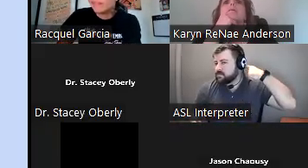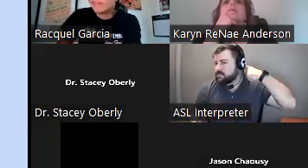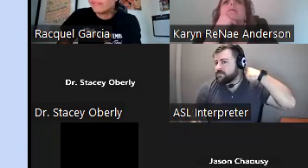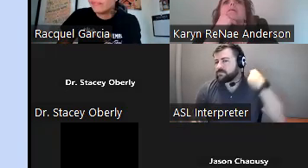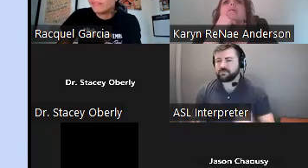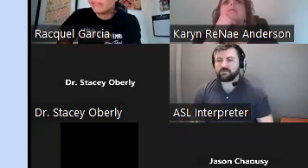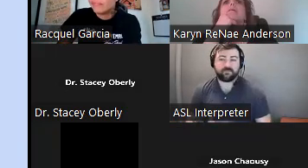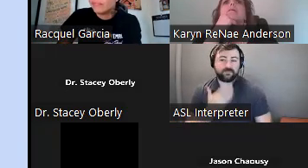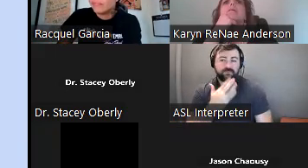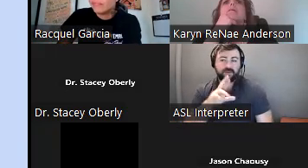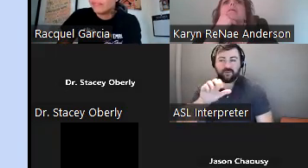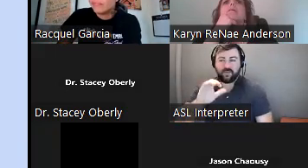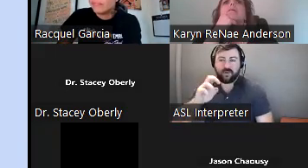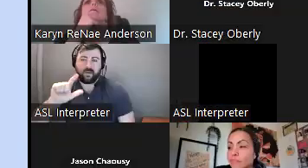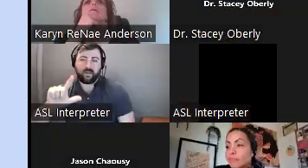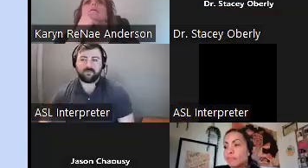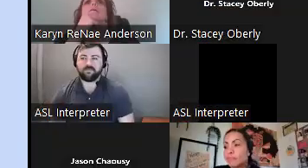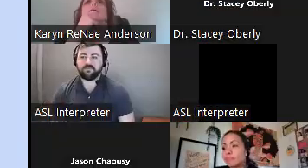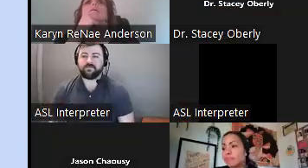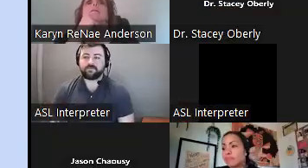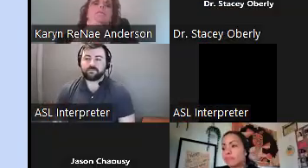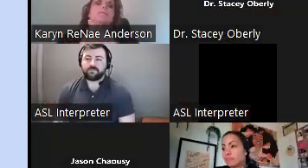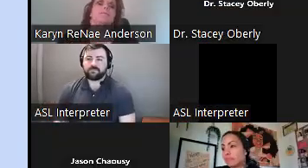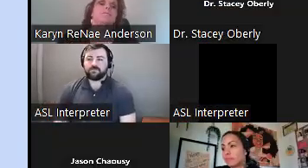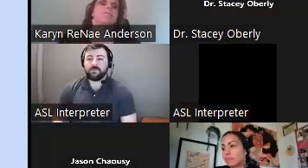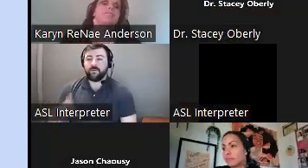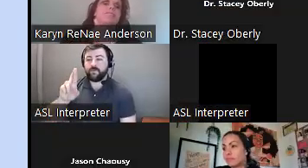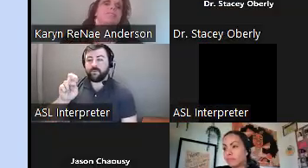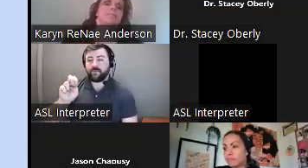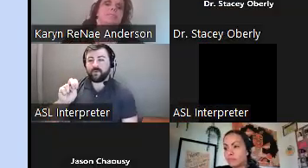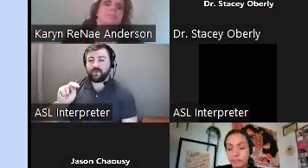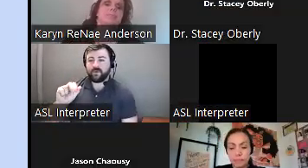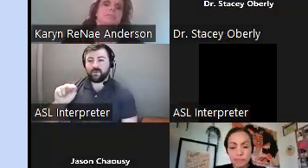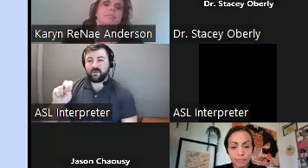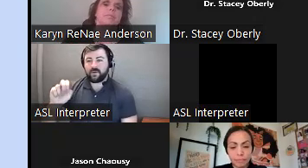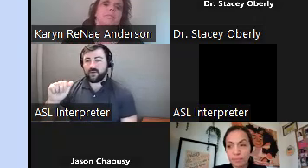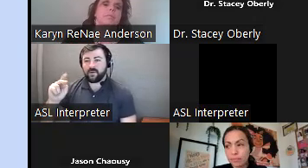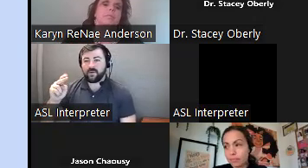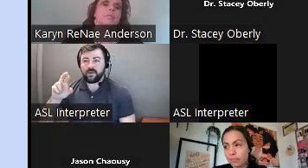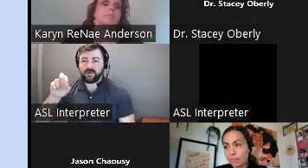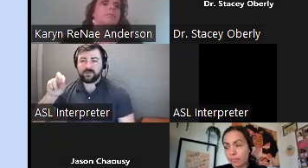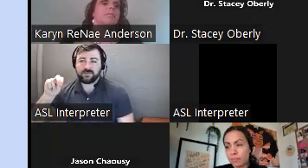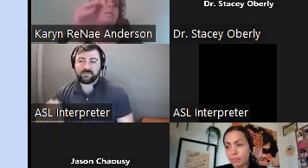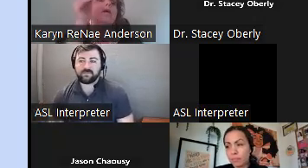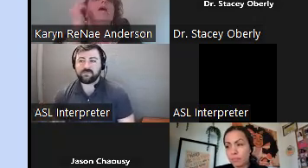Thank you, Raquel. And can we get Renee Anderson next, please?